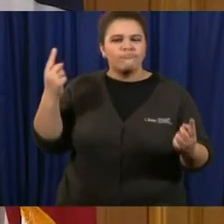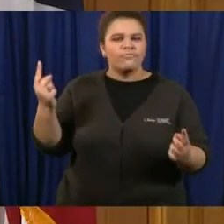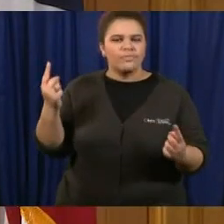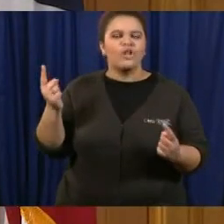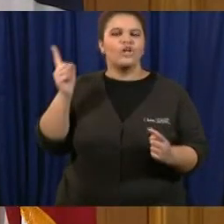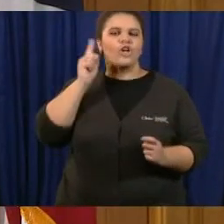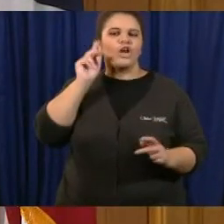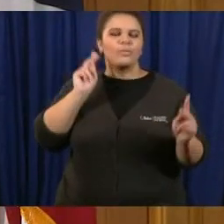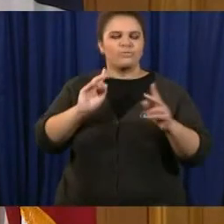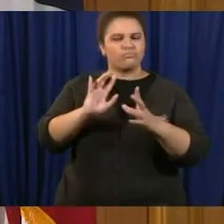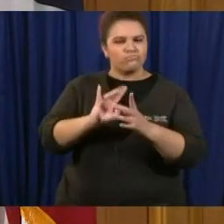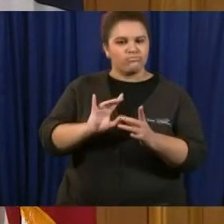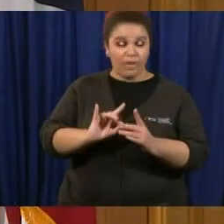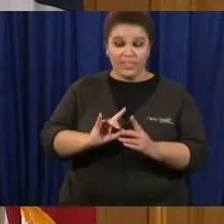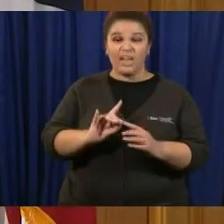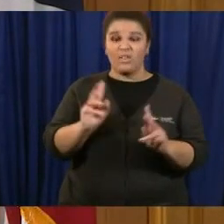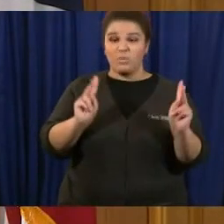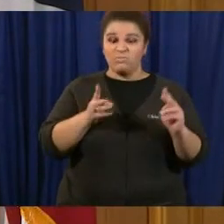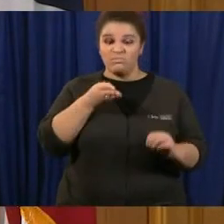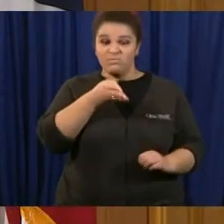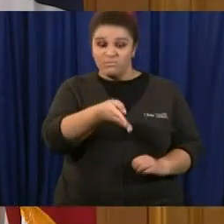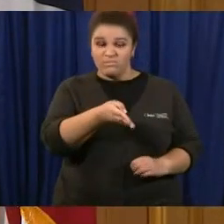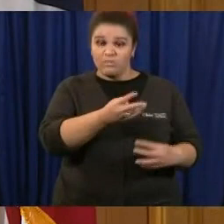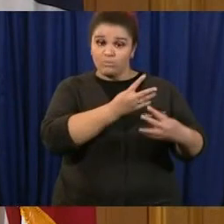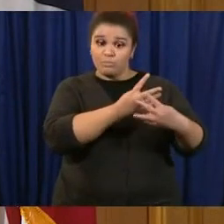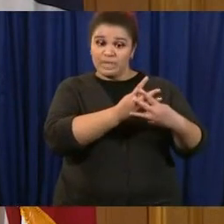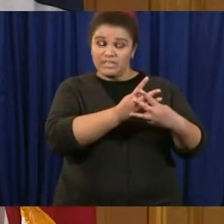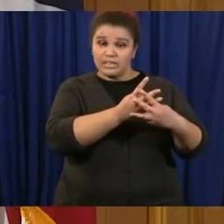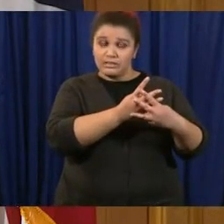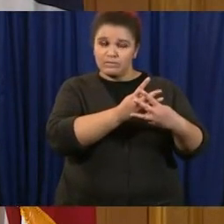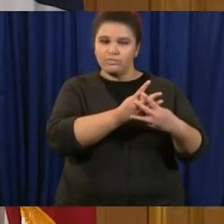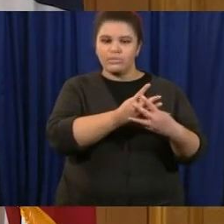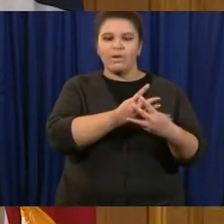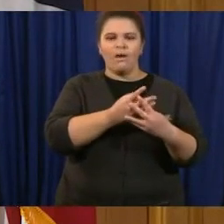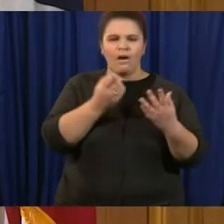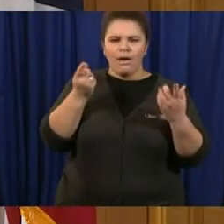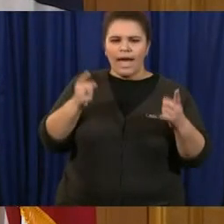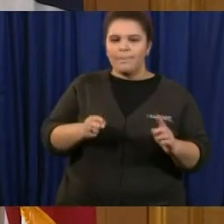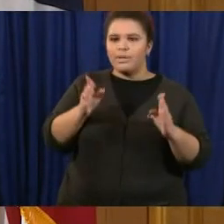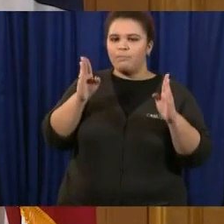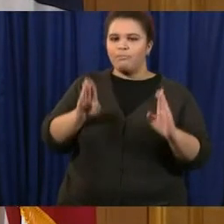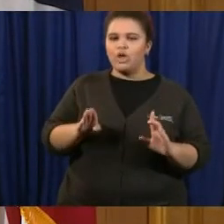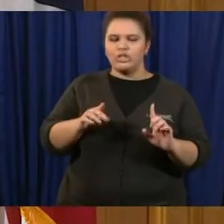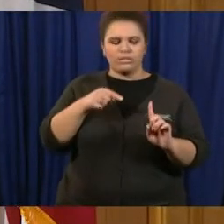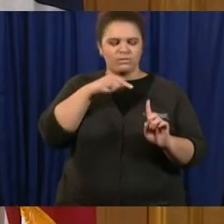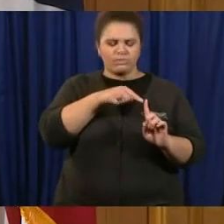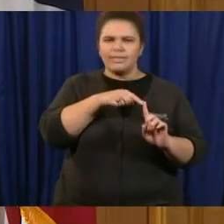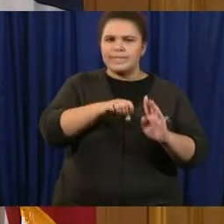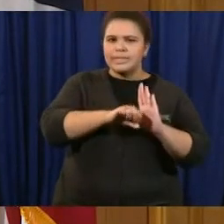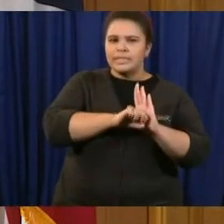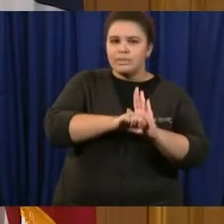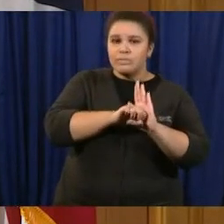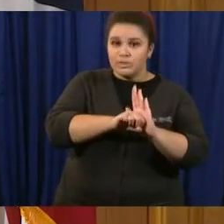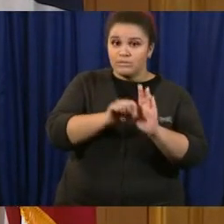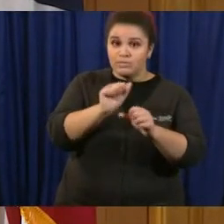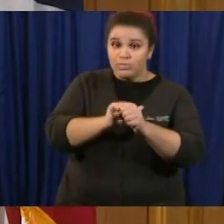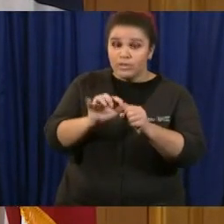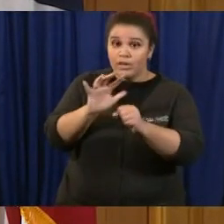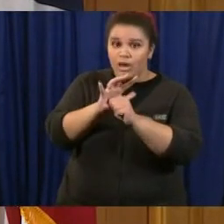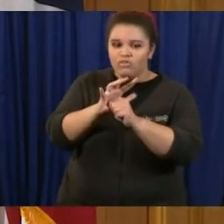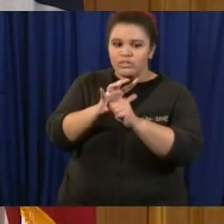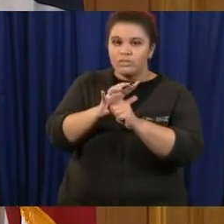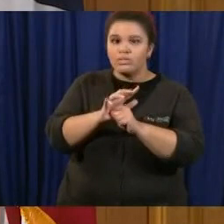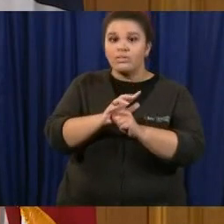showing signs of COVID-19 are being placed in solitary confinement and not receiving treatment. Yes or no, to your knowledge, is